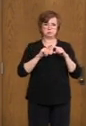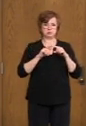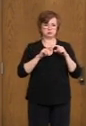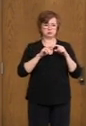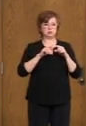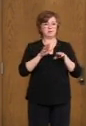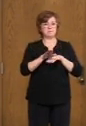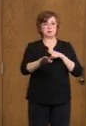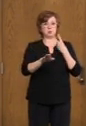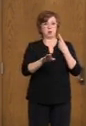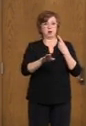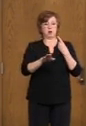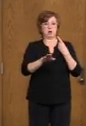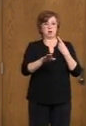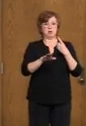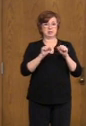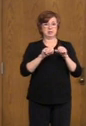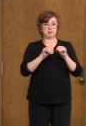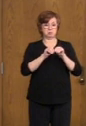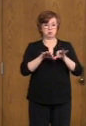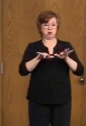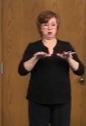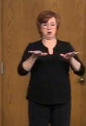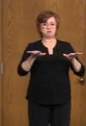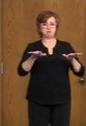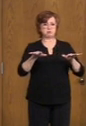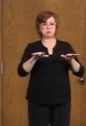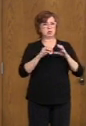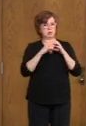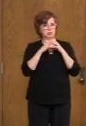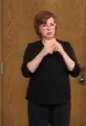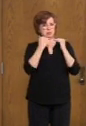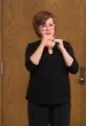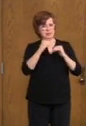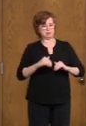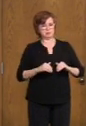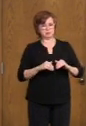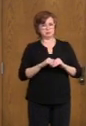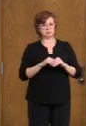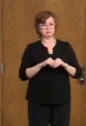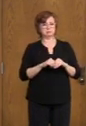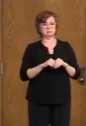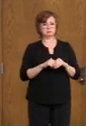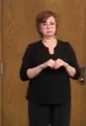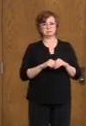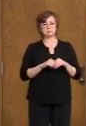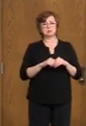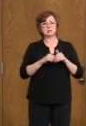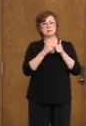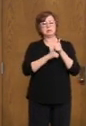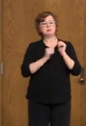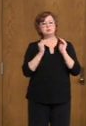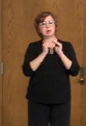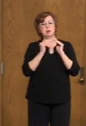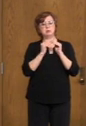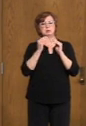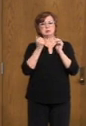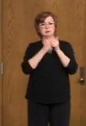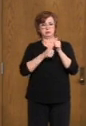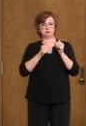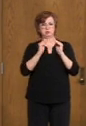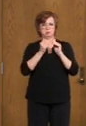beyond. So we are sticking to the phase 1, but it can be a little different based on the community we are going to. And as Dr. Shahab has